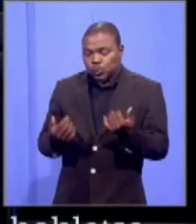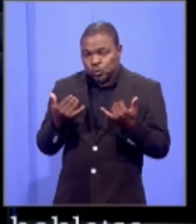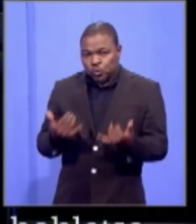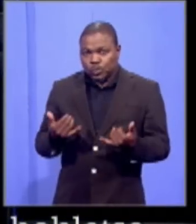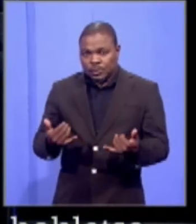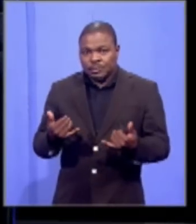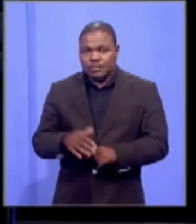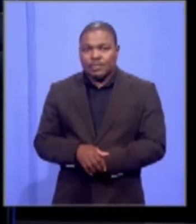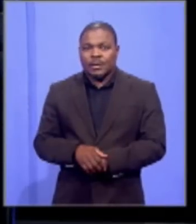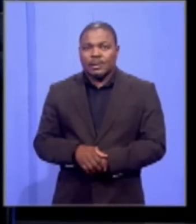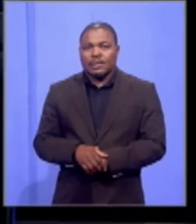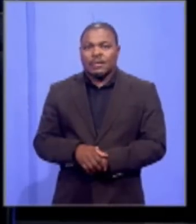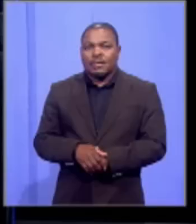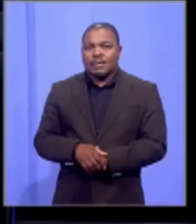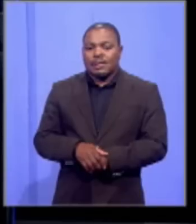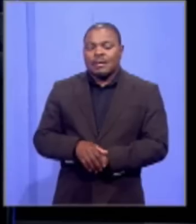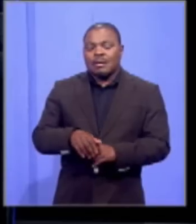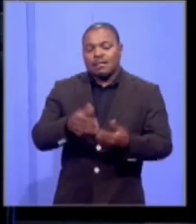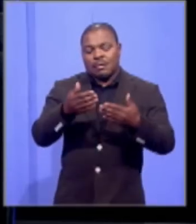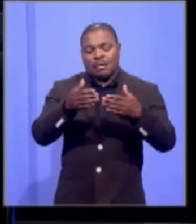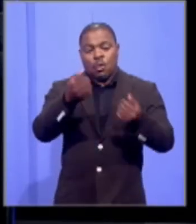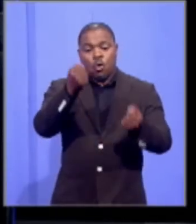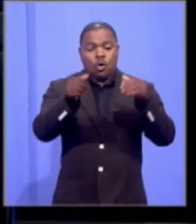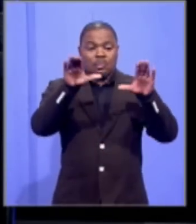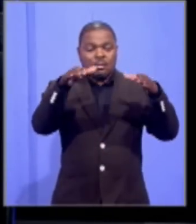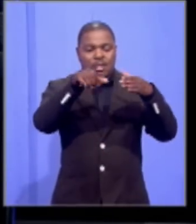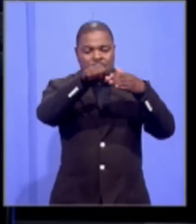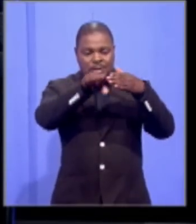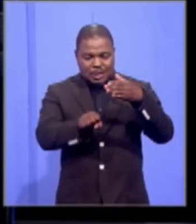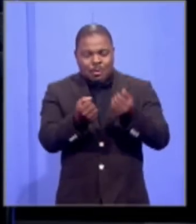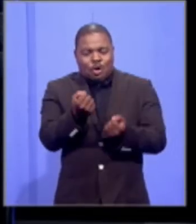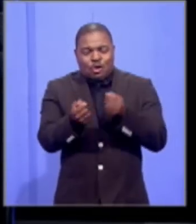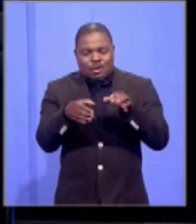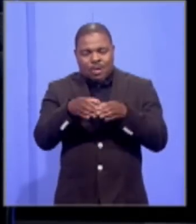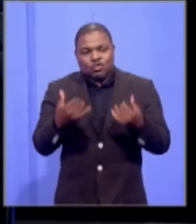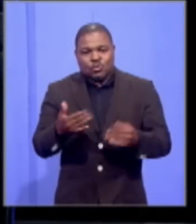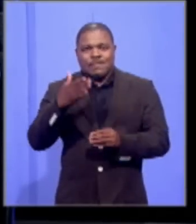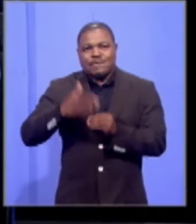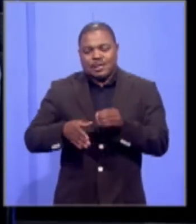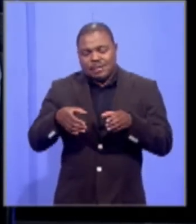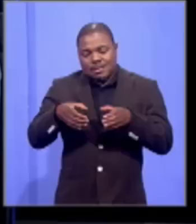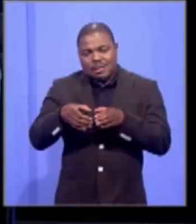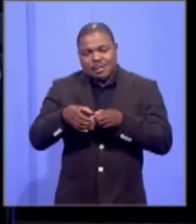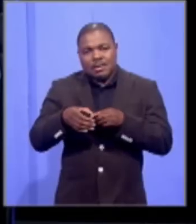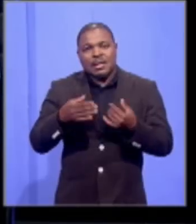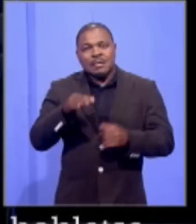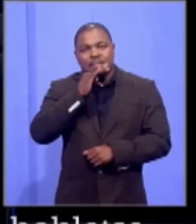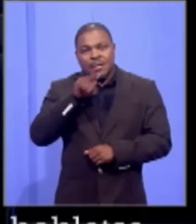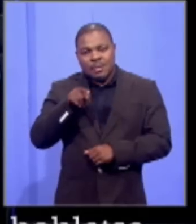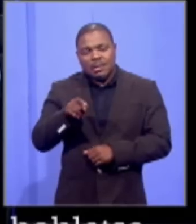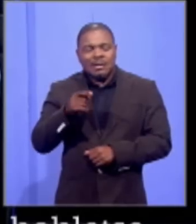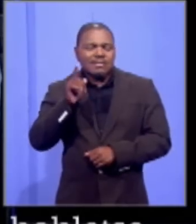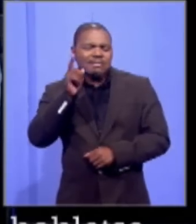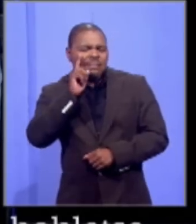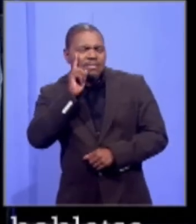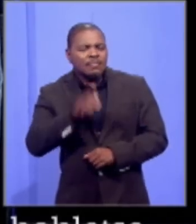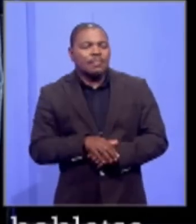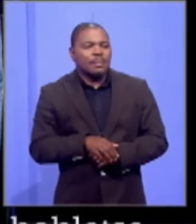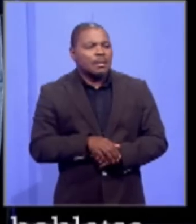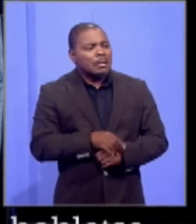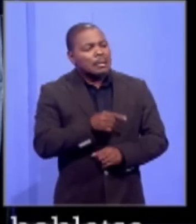ba go ya tshekong ka gare ga tsheko eo e beng e lebeletše gore e ka ba e le maleba na go